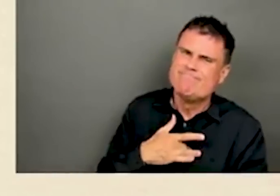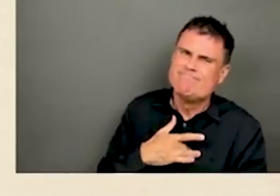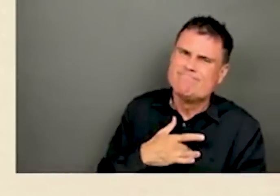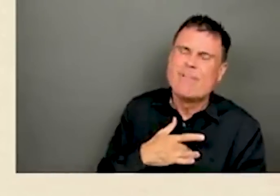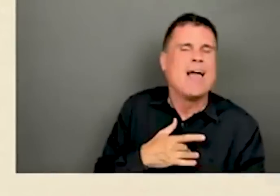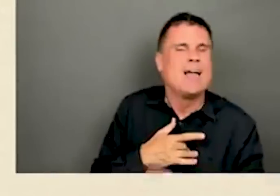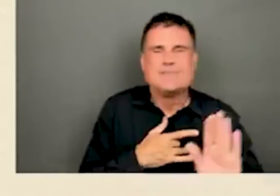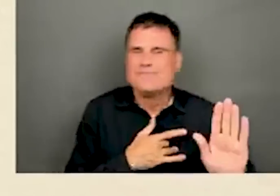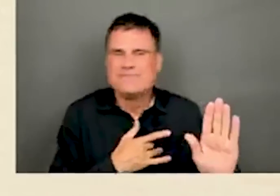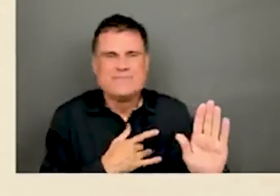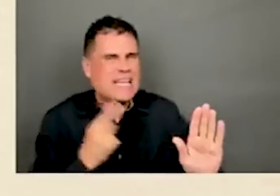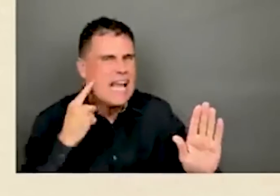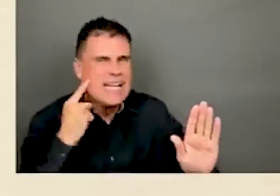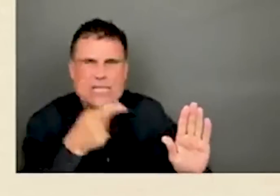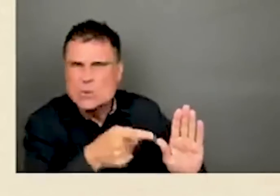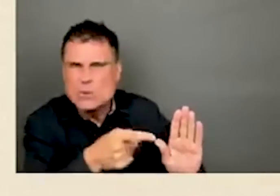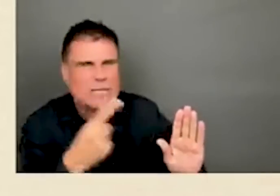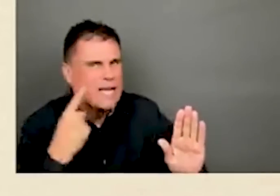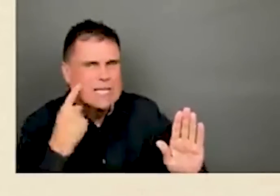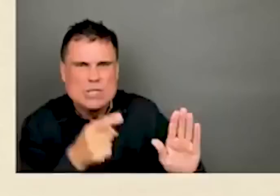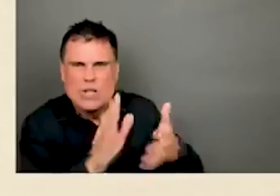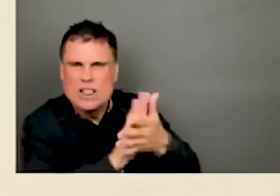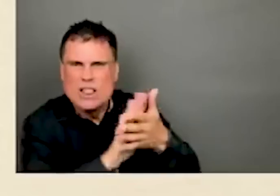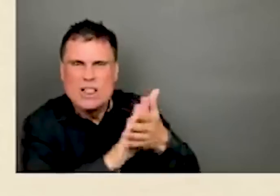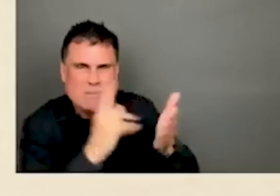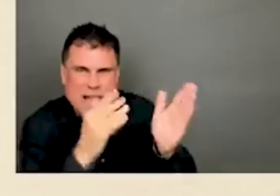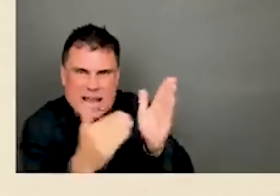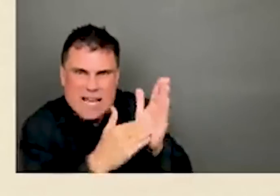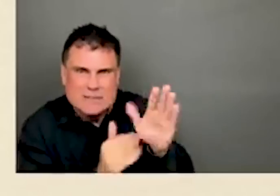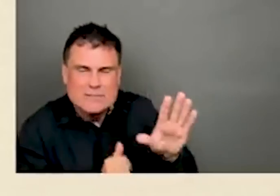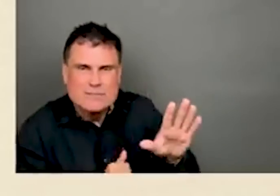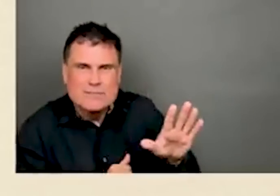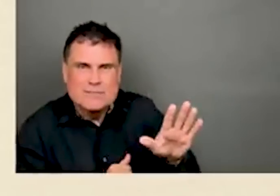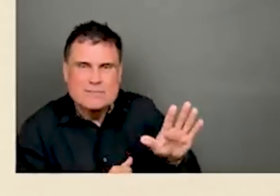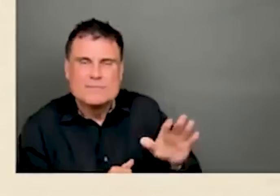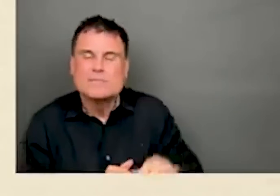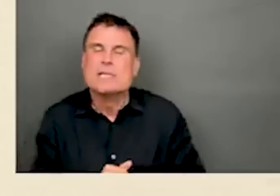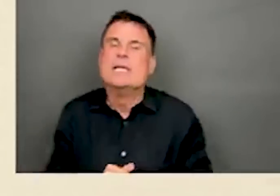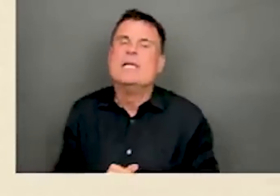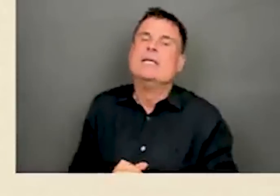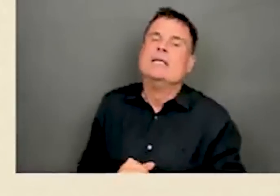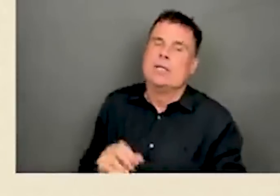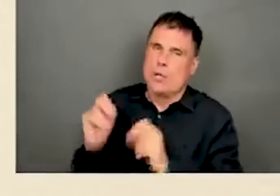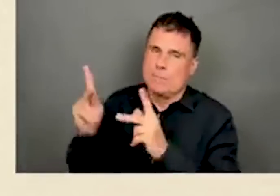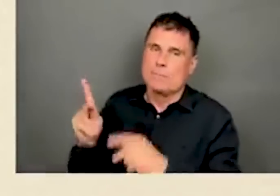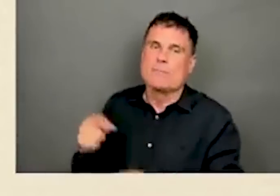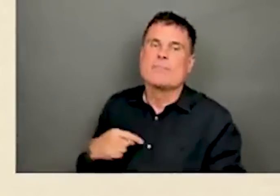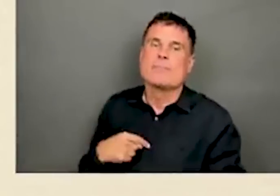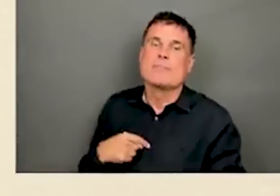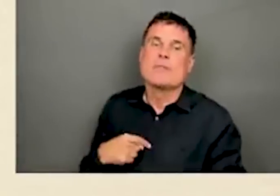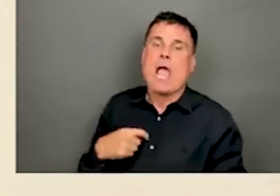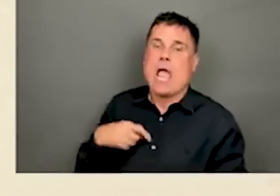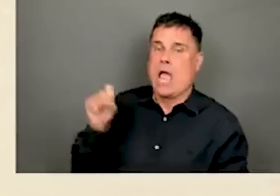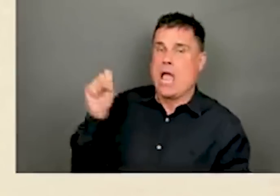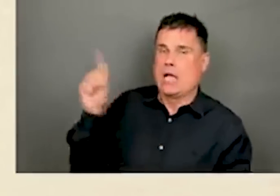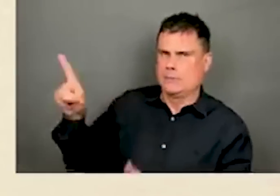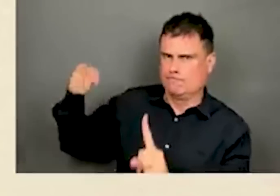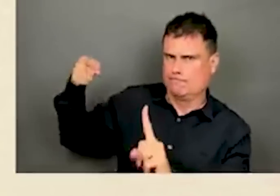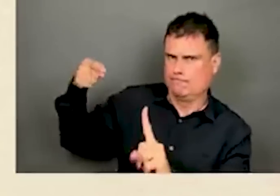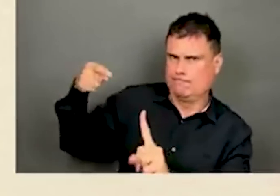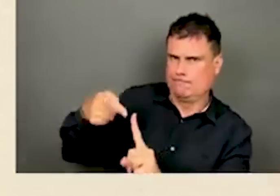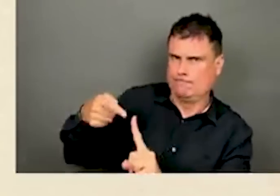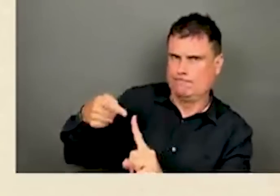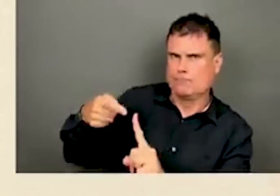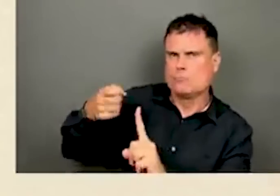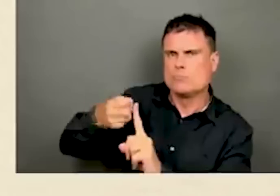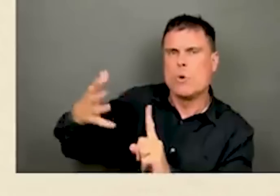up there. Rob, you want to start that again? Okay, sorry. I didn't hear you. I was wondering if you could zero in a bit more on